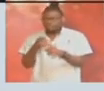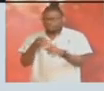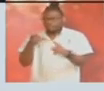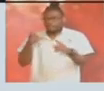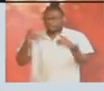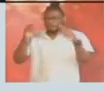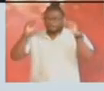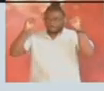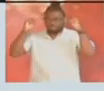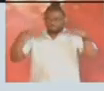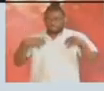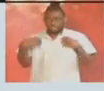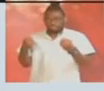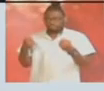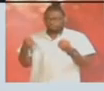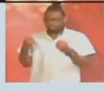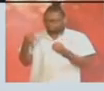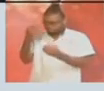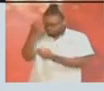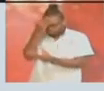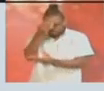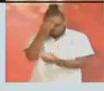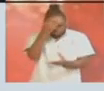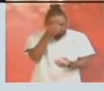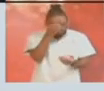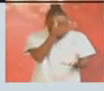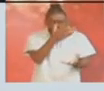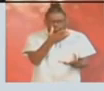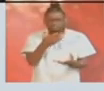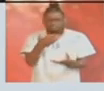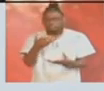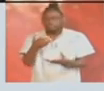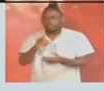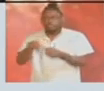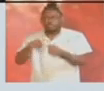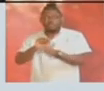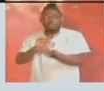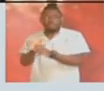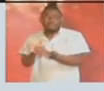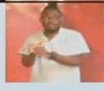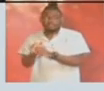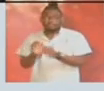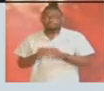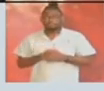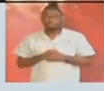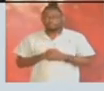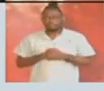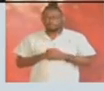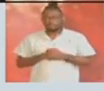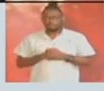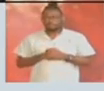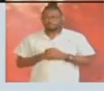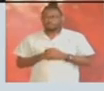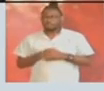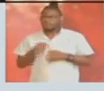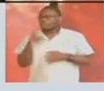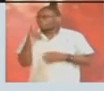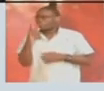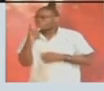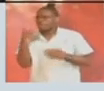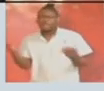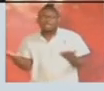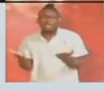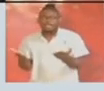seek to keep you informed and updated on the national COVID-19 response. Here to discuss the latest